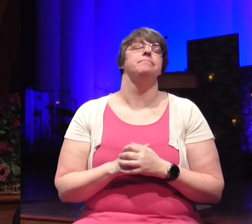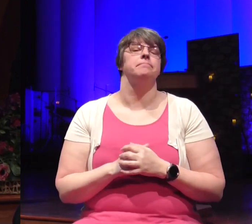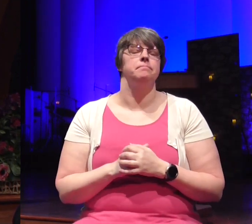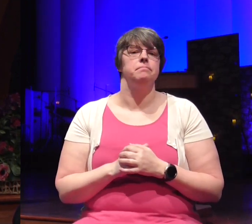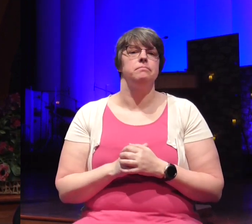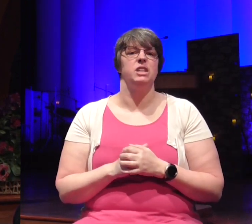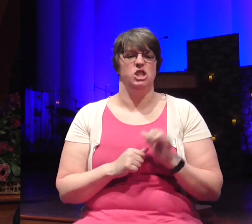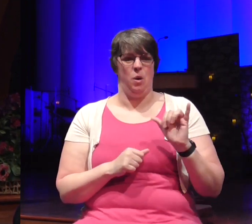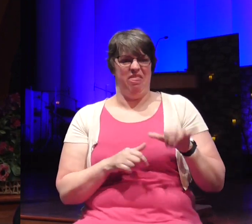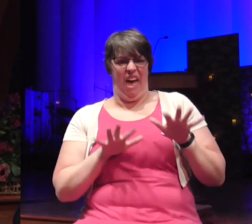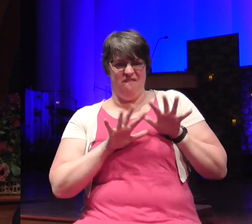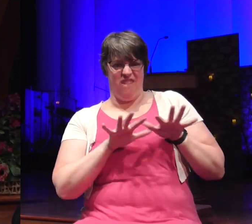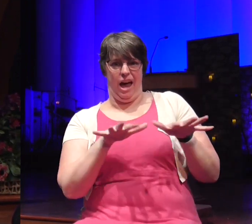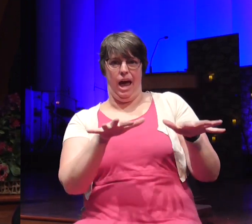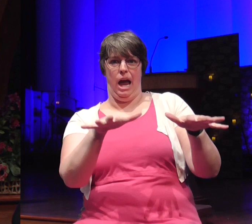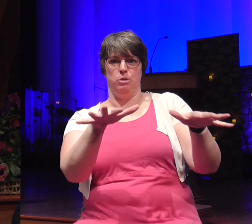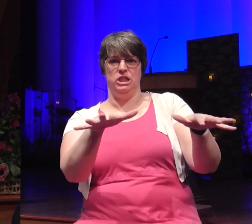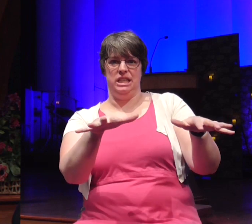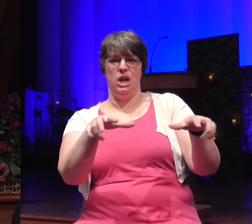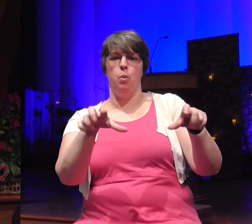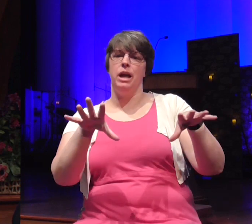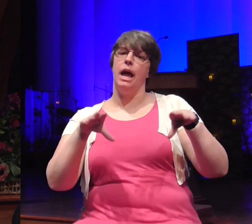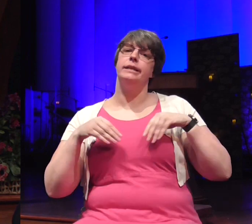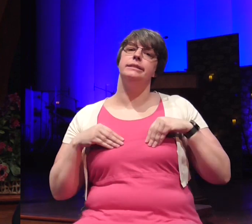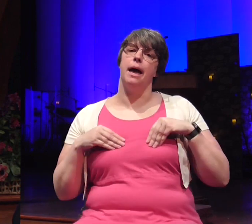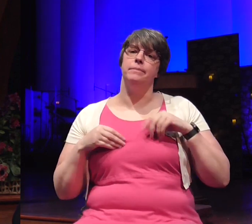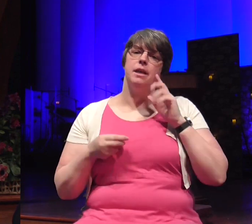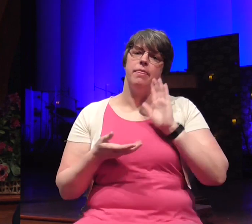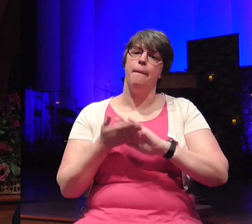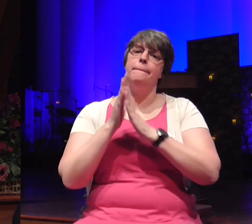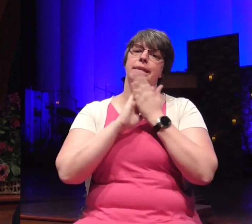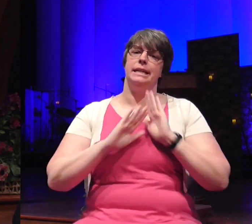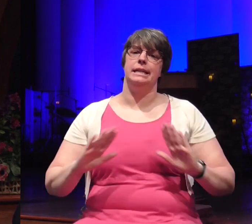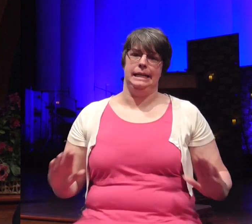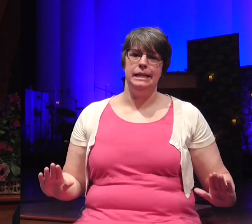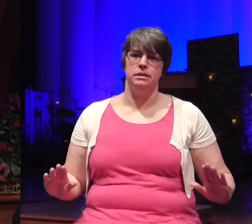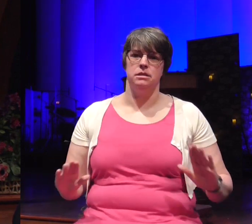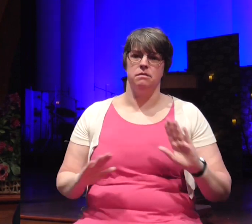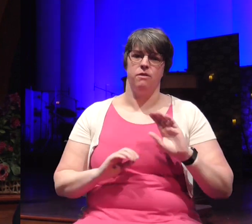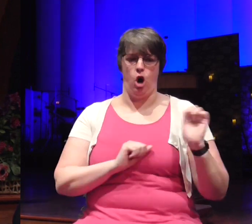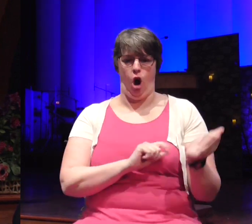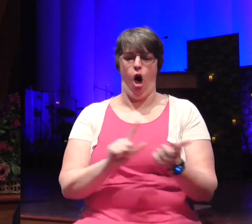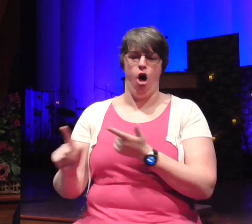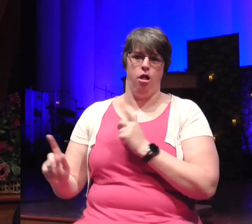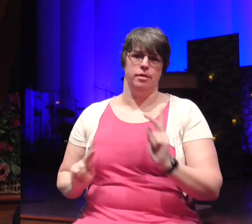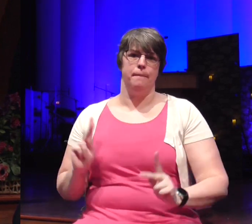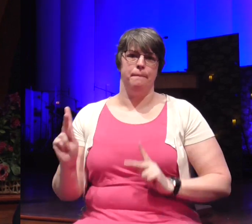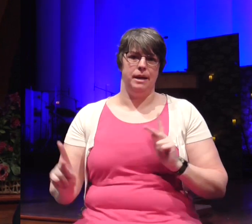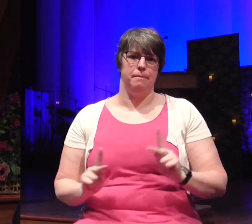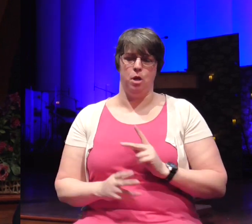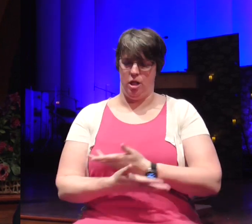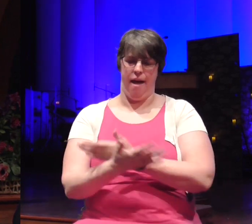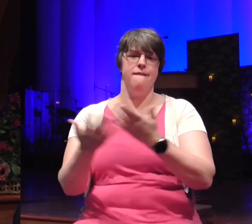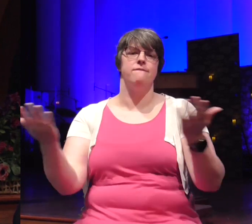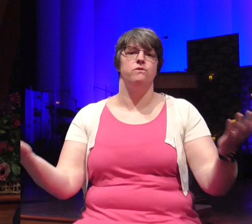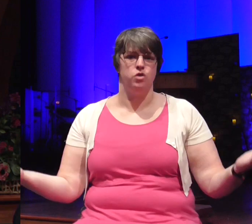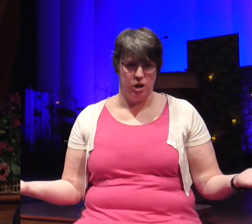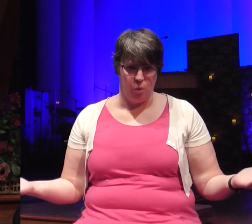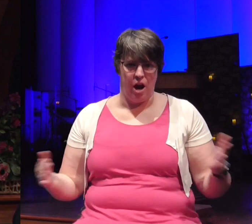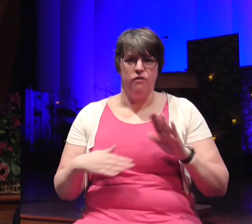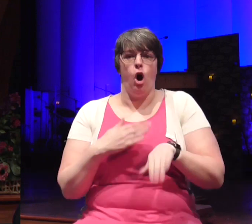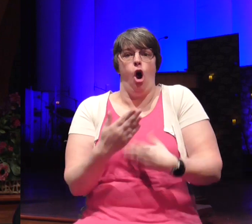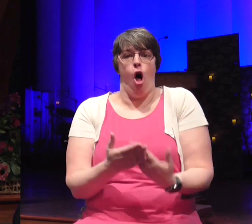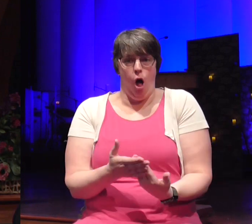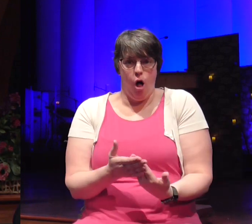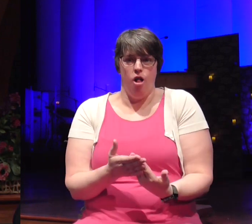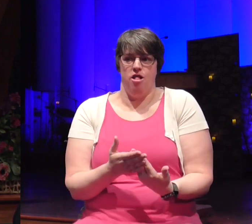And in this vibrancy, may we accept peace and well-being for all peoples everywhere, for all sentient beings,